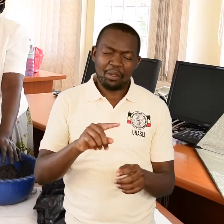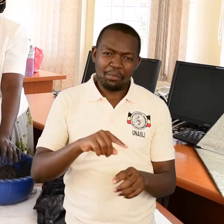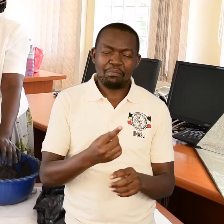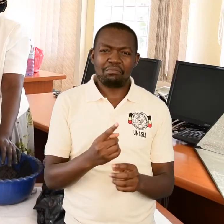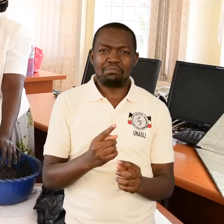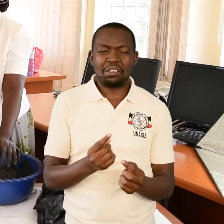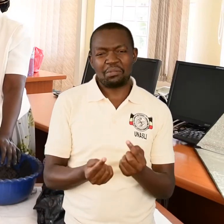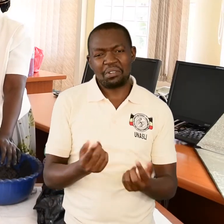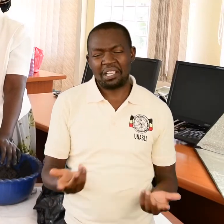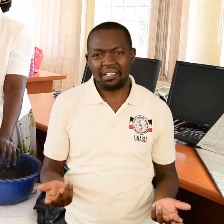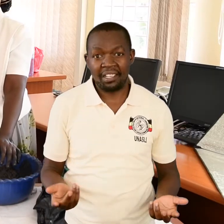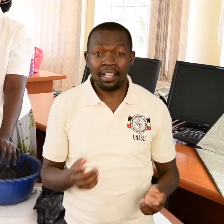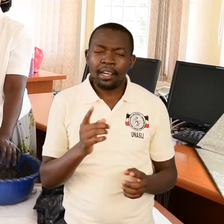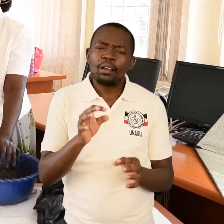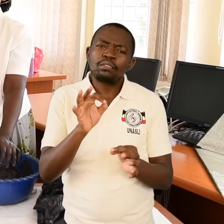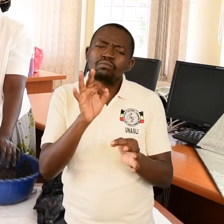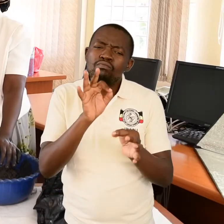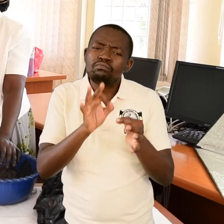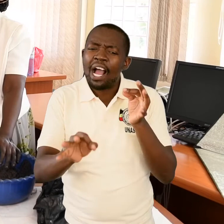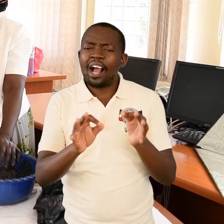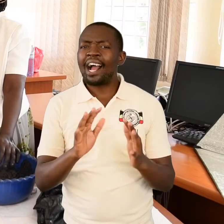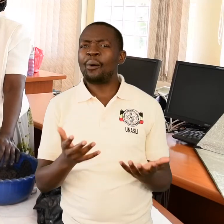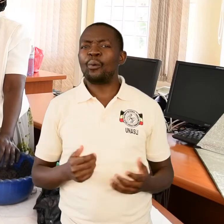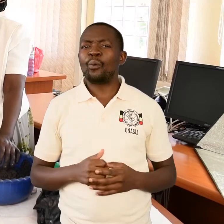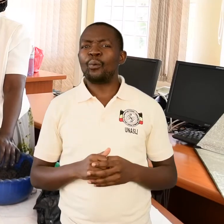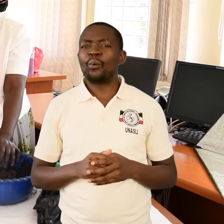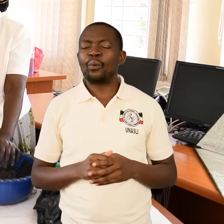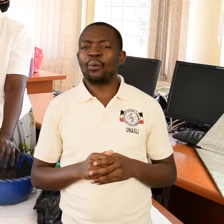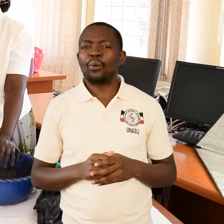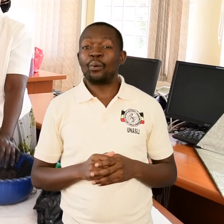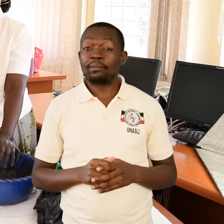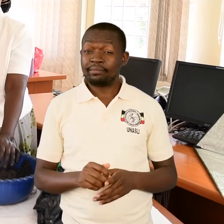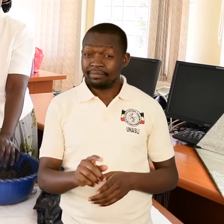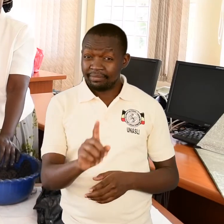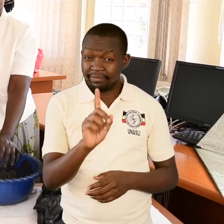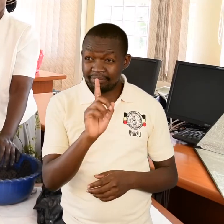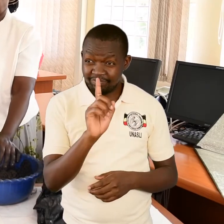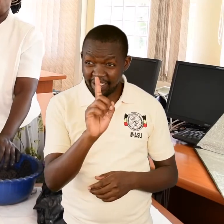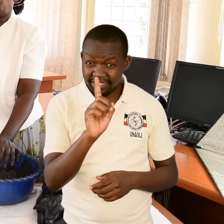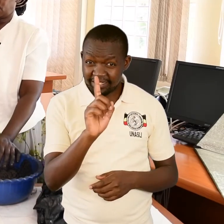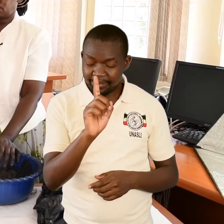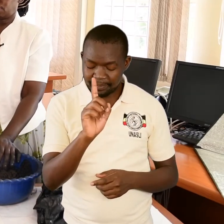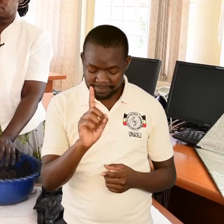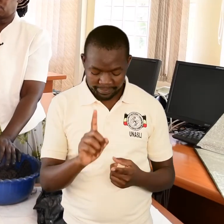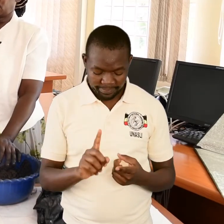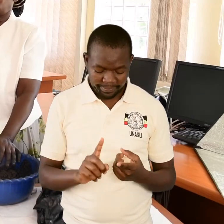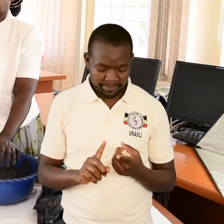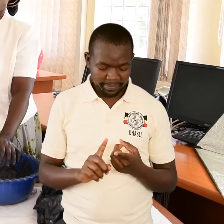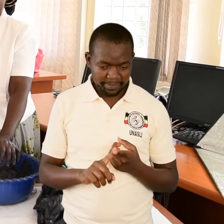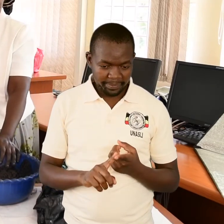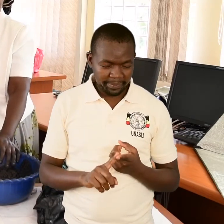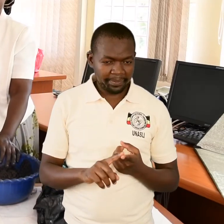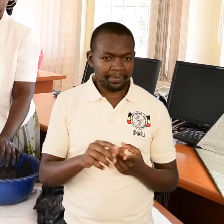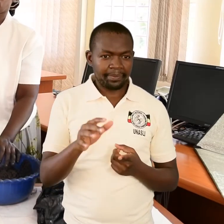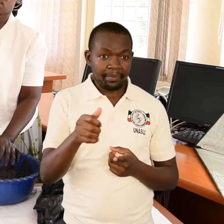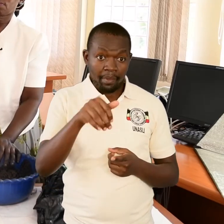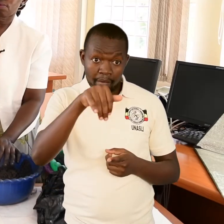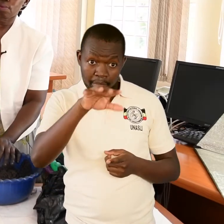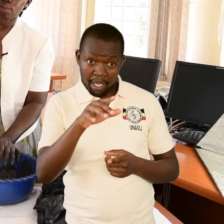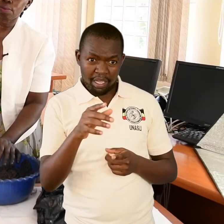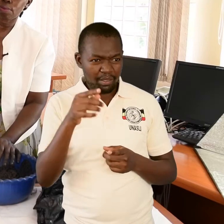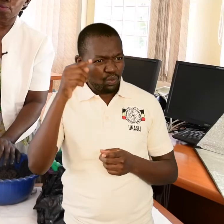you light your charcoal stove? The first thing you do, get the ordinary